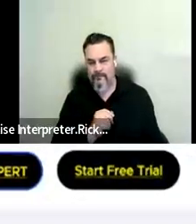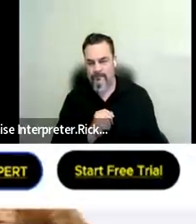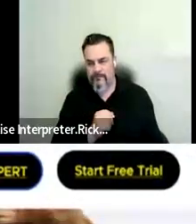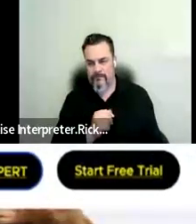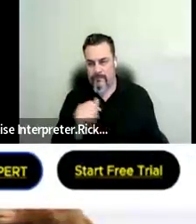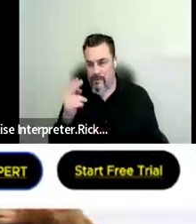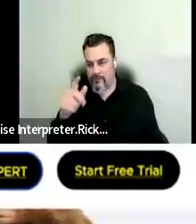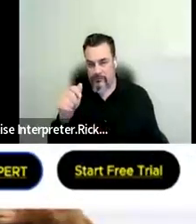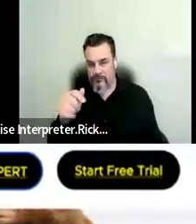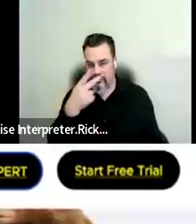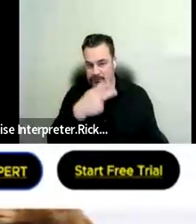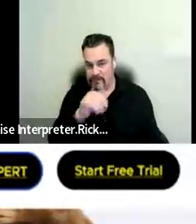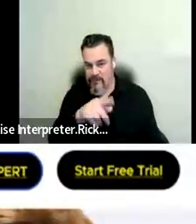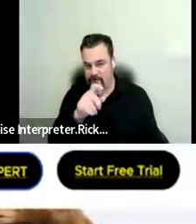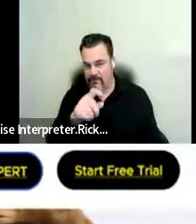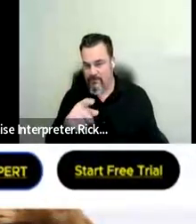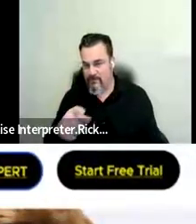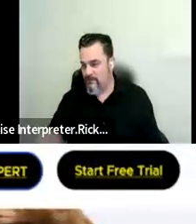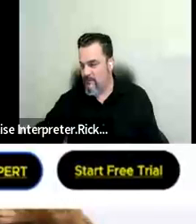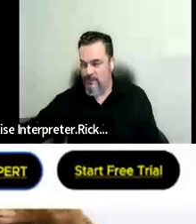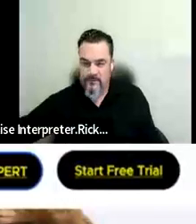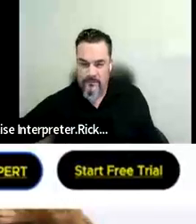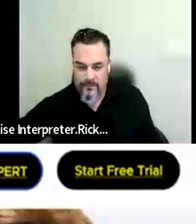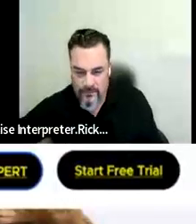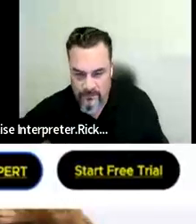Angela, can you see that here?